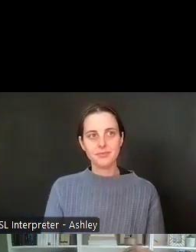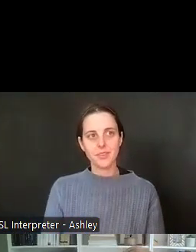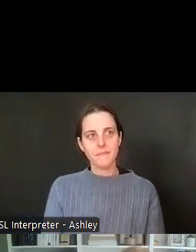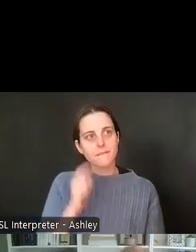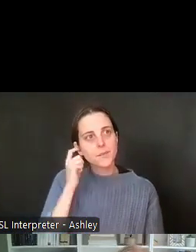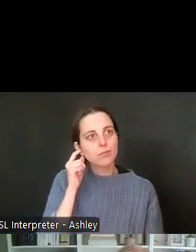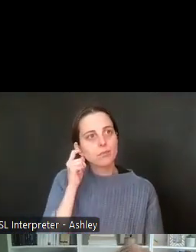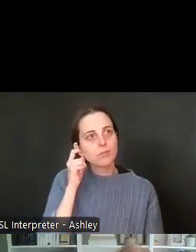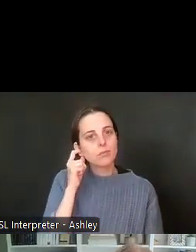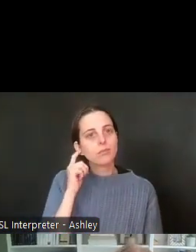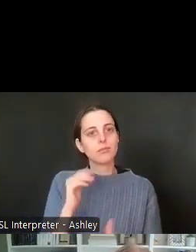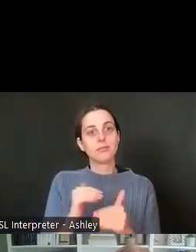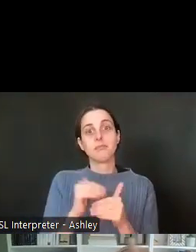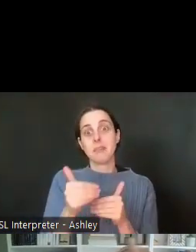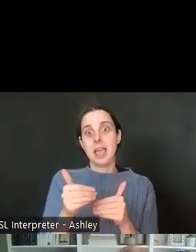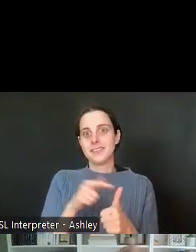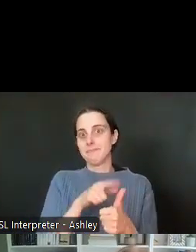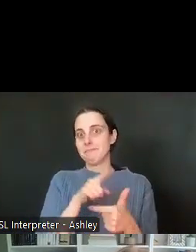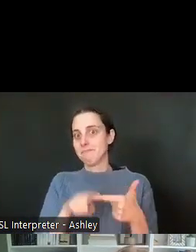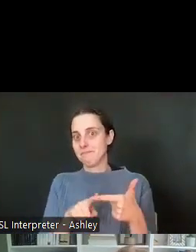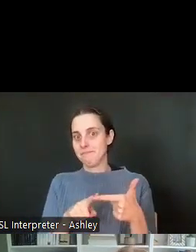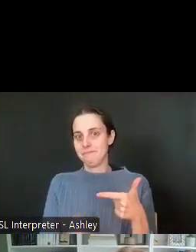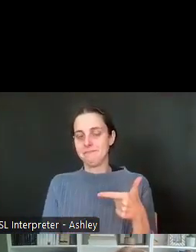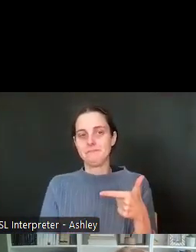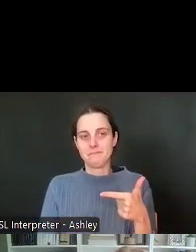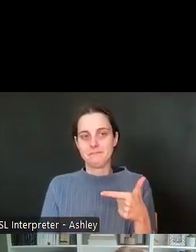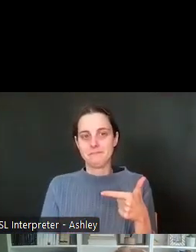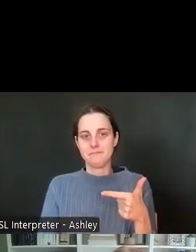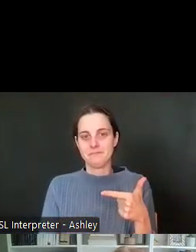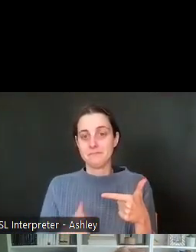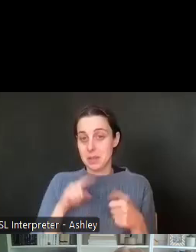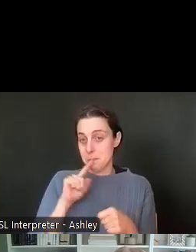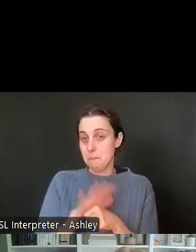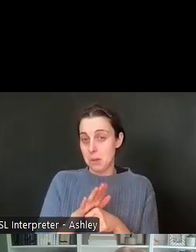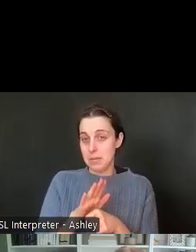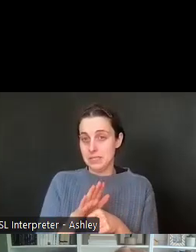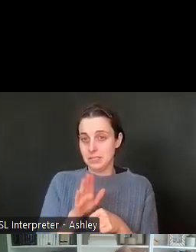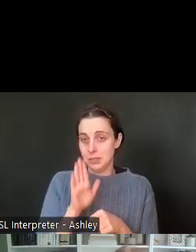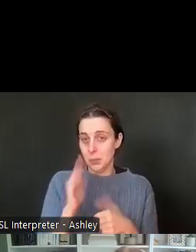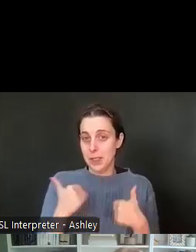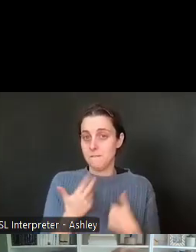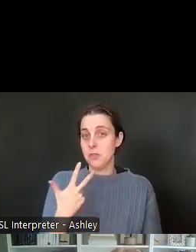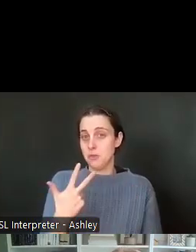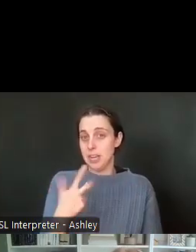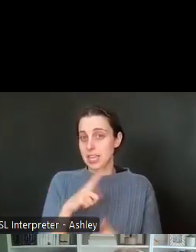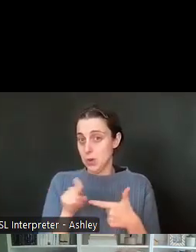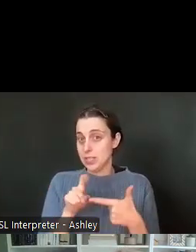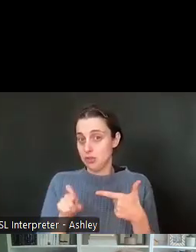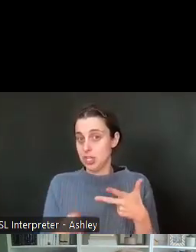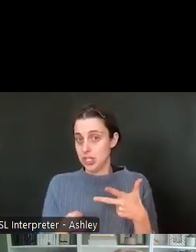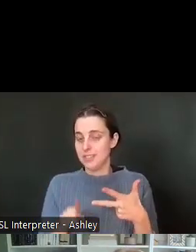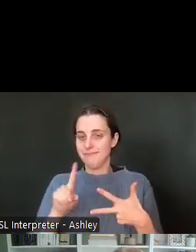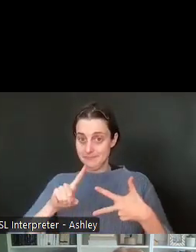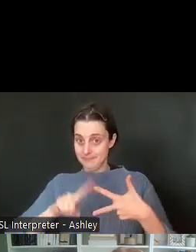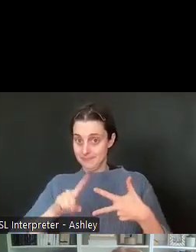us to question number two. I had promised you that you would leave with three questions. And question number